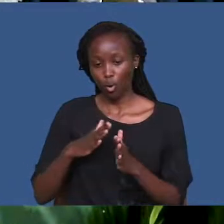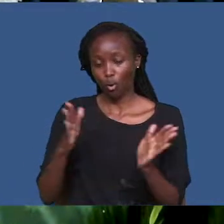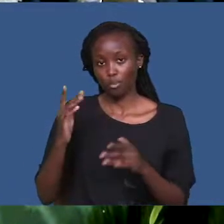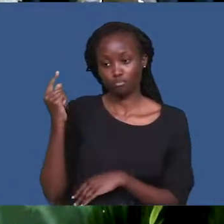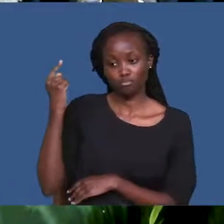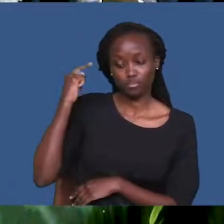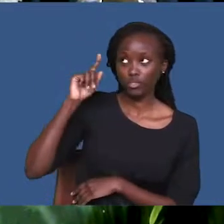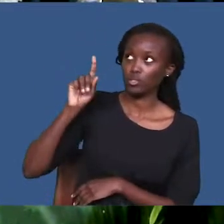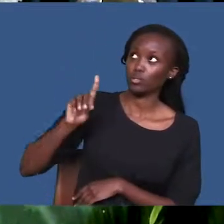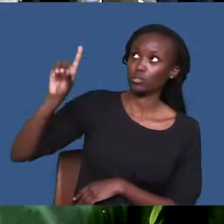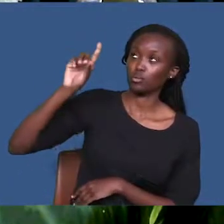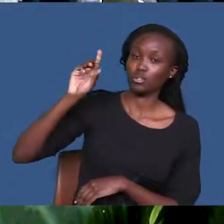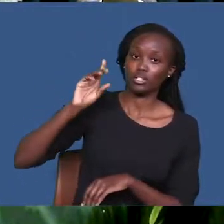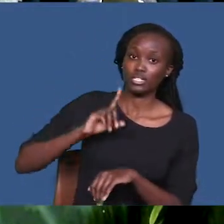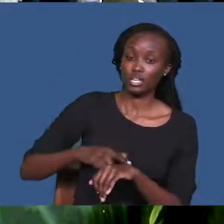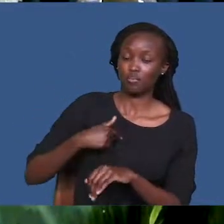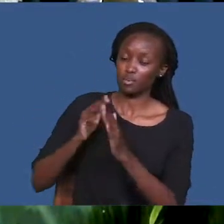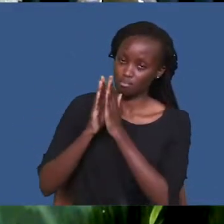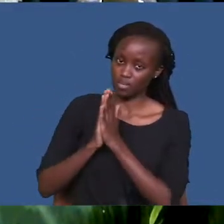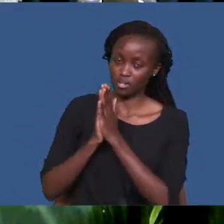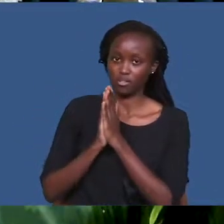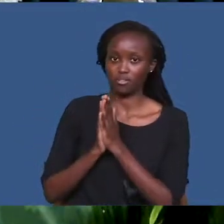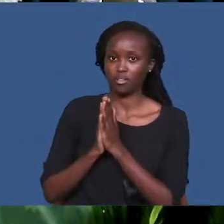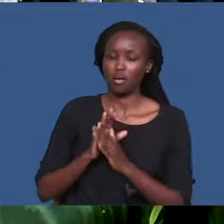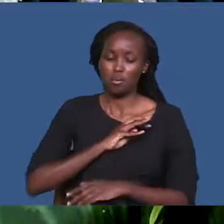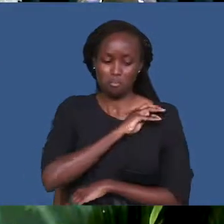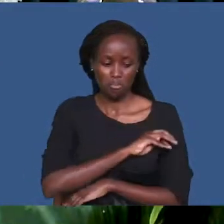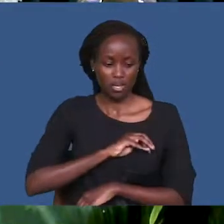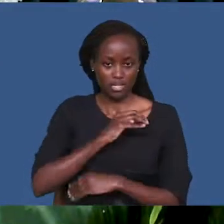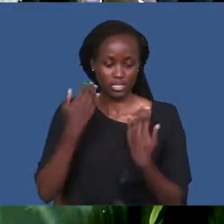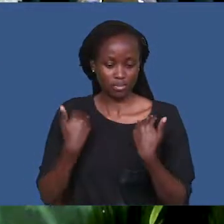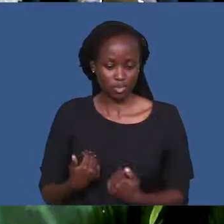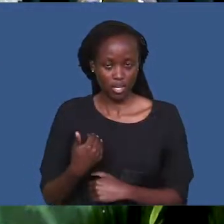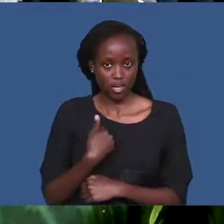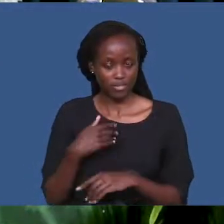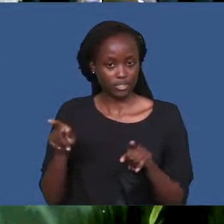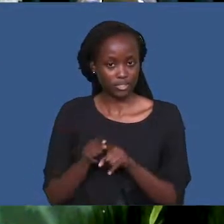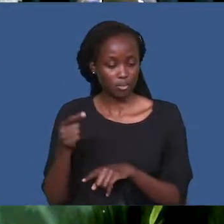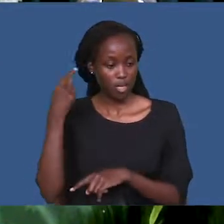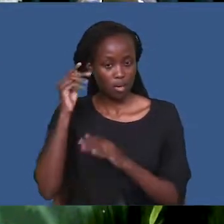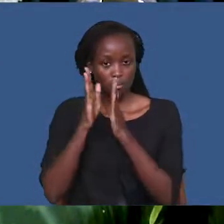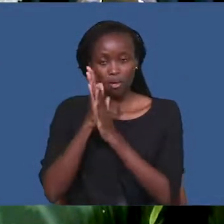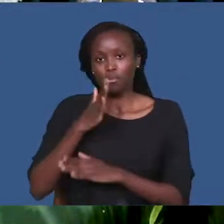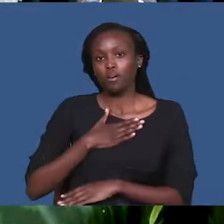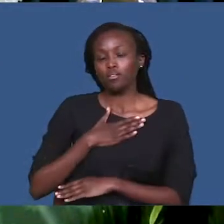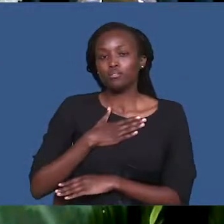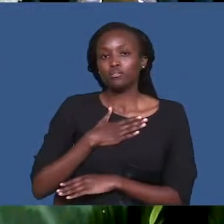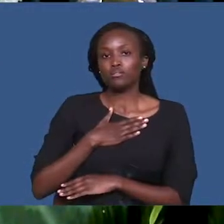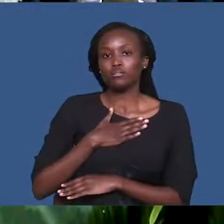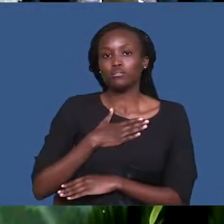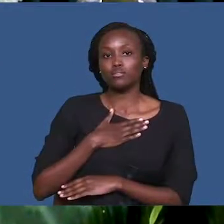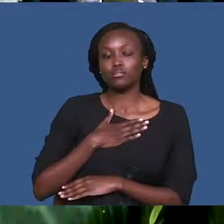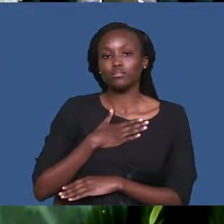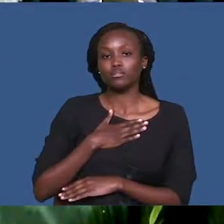Though have opened your ear to me when I am in distress, have mercy upon me and hear my prayer.